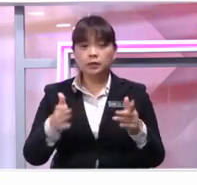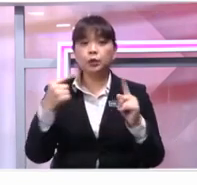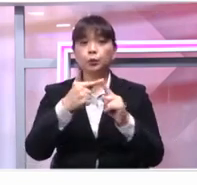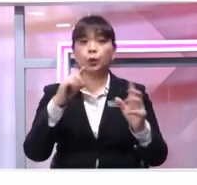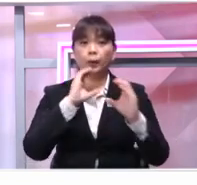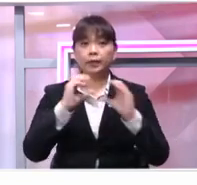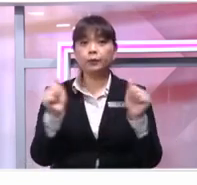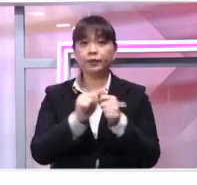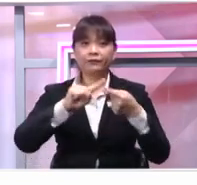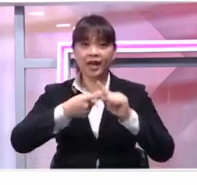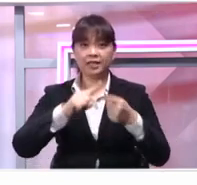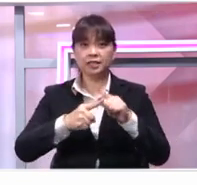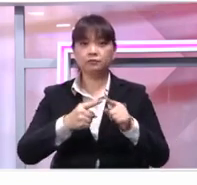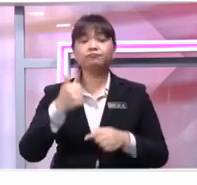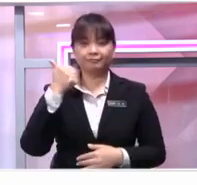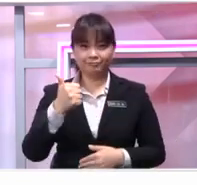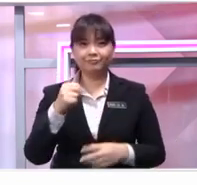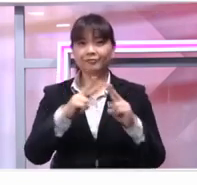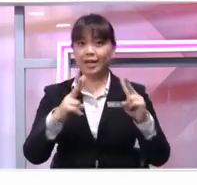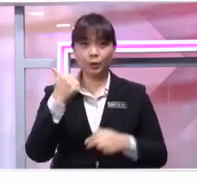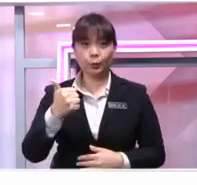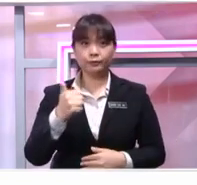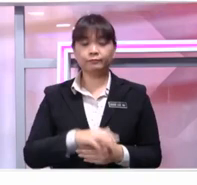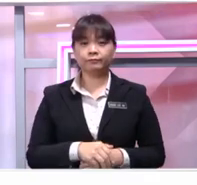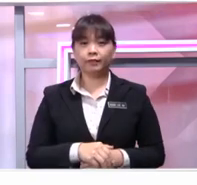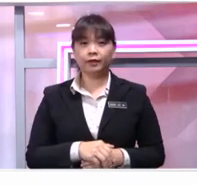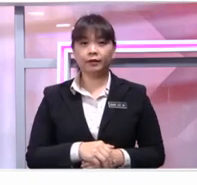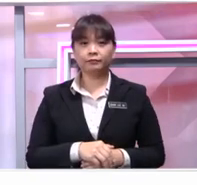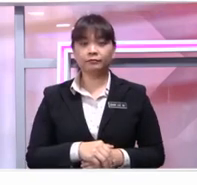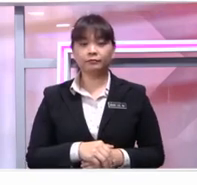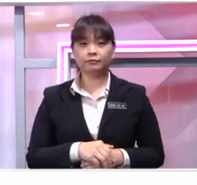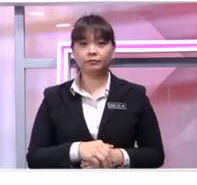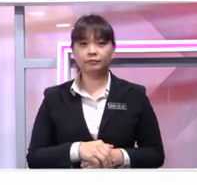friends. Okay, good Yay. Job. Very good. It is, that's